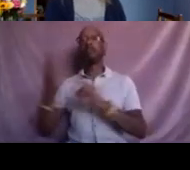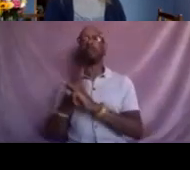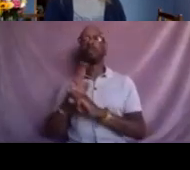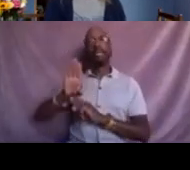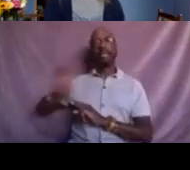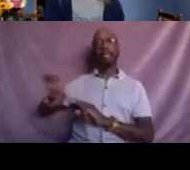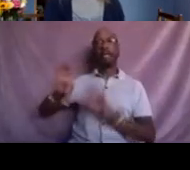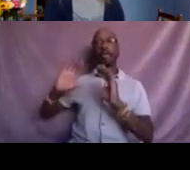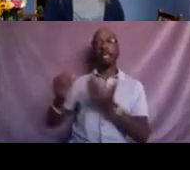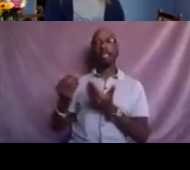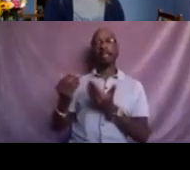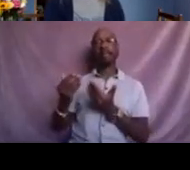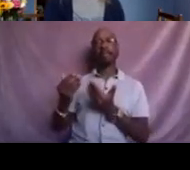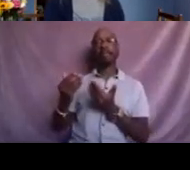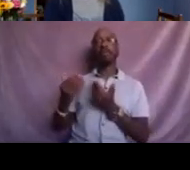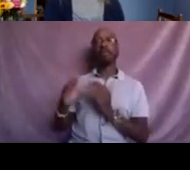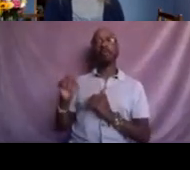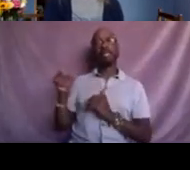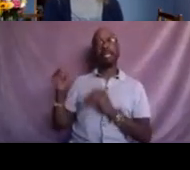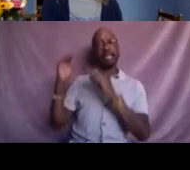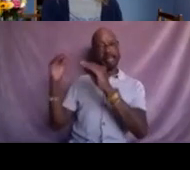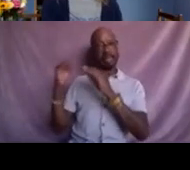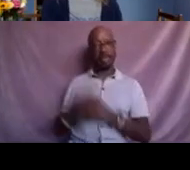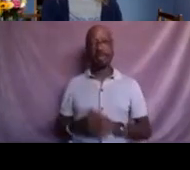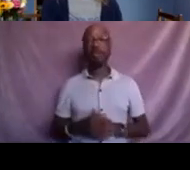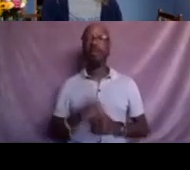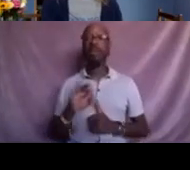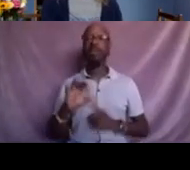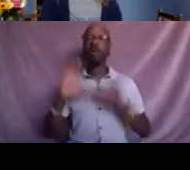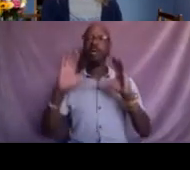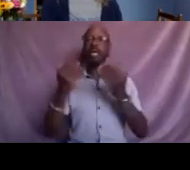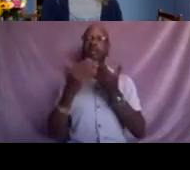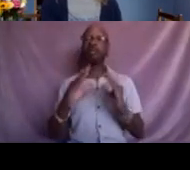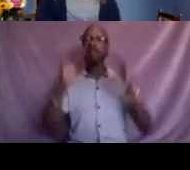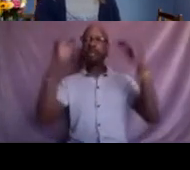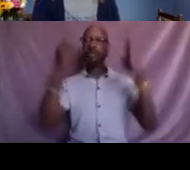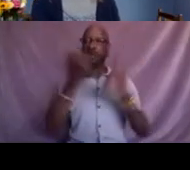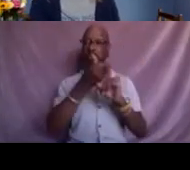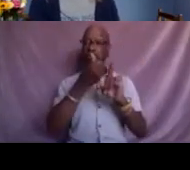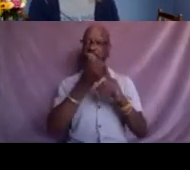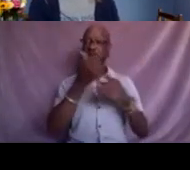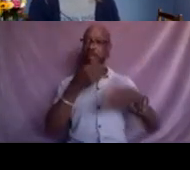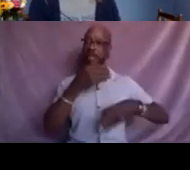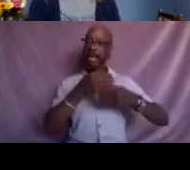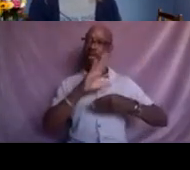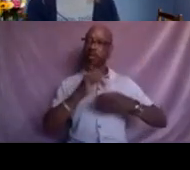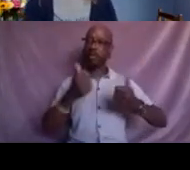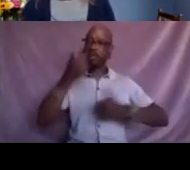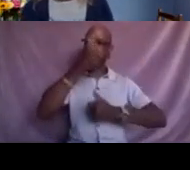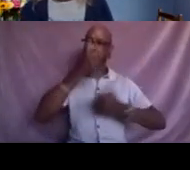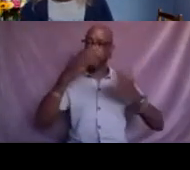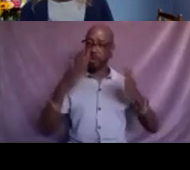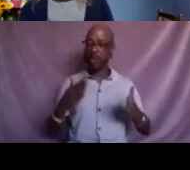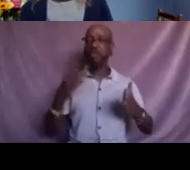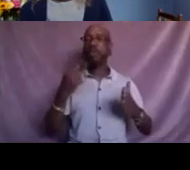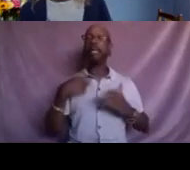idea to add relevant people as a co-teacher. So if you are a classroom teacher yourself, you might want to add your administrators so that they can peek in